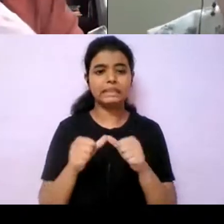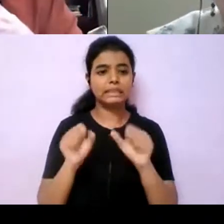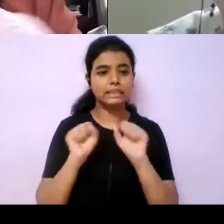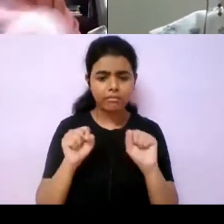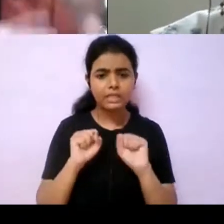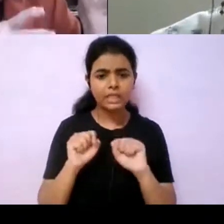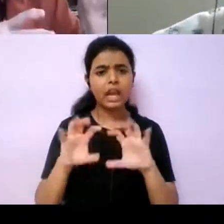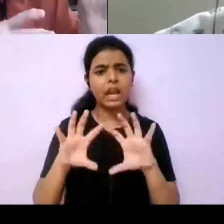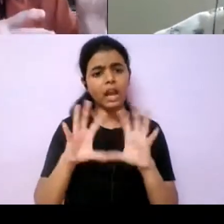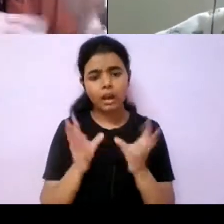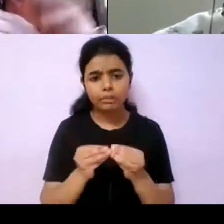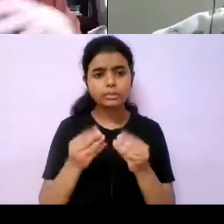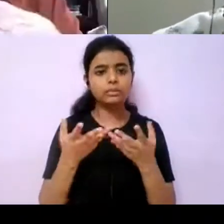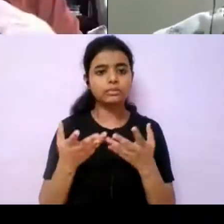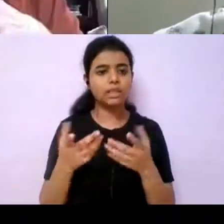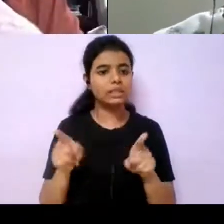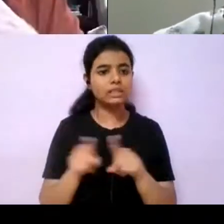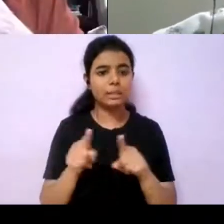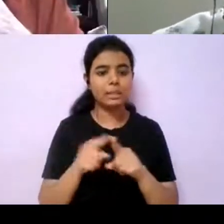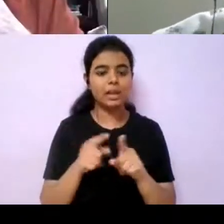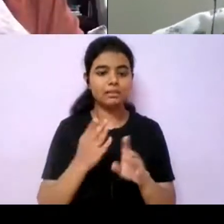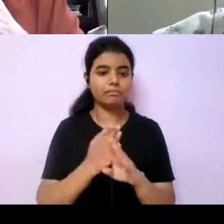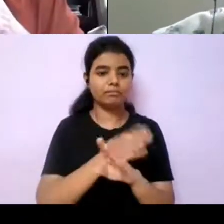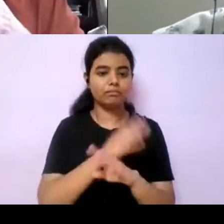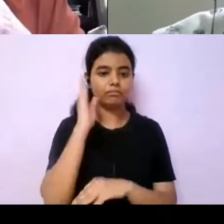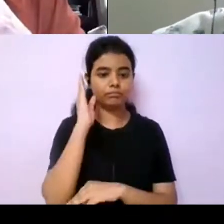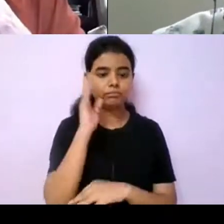it looks like what I've talked about.